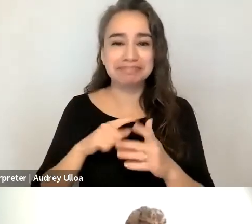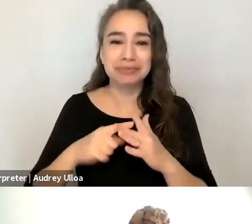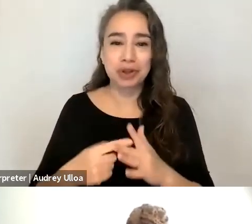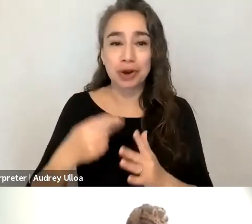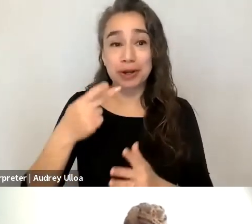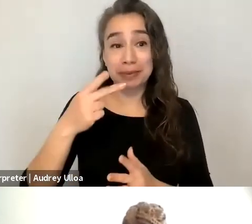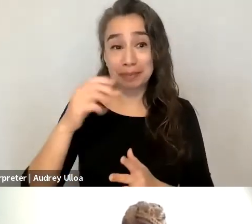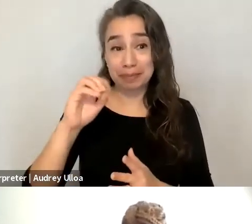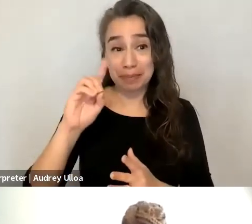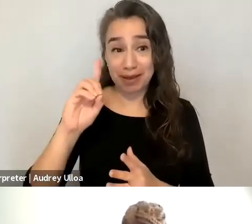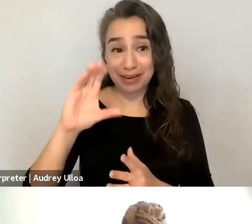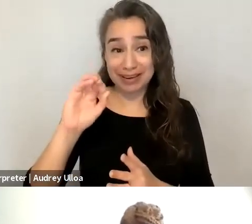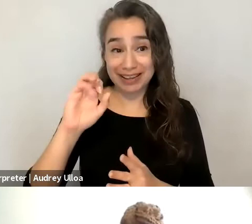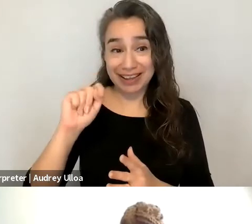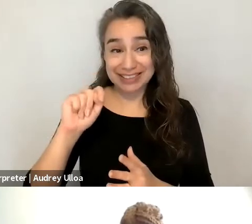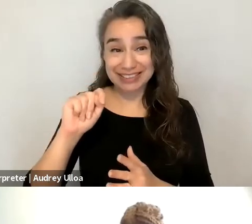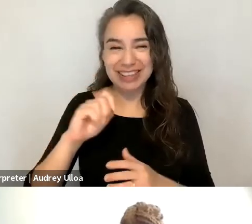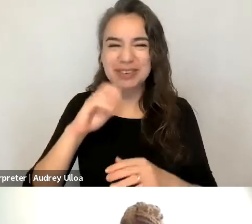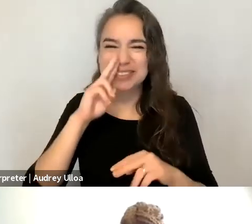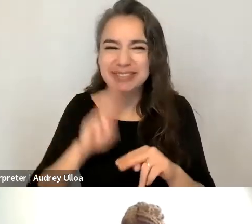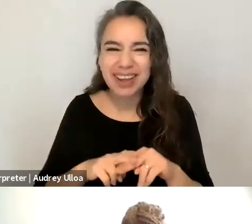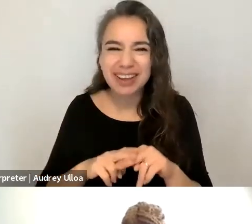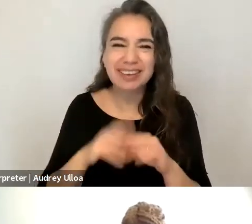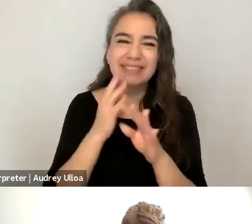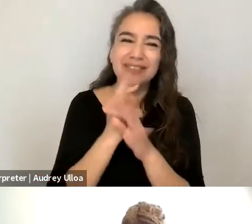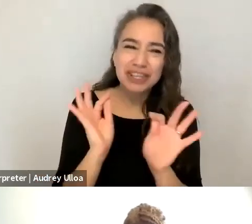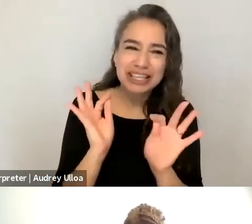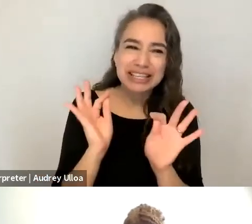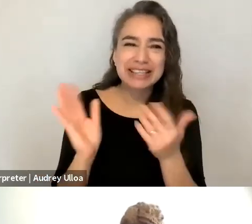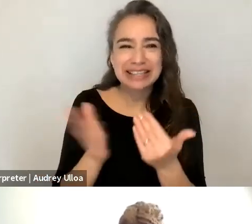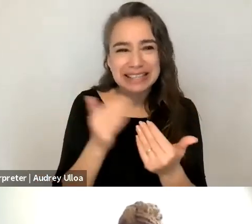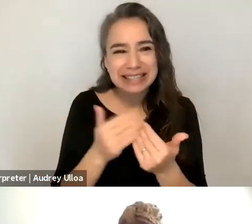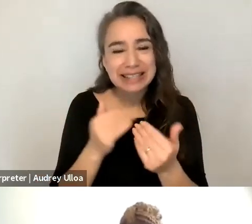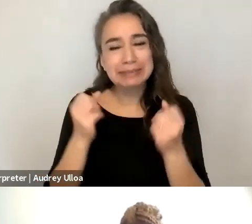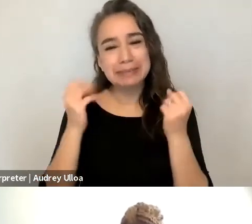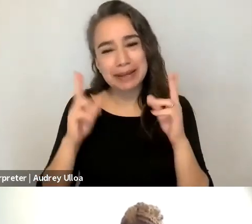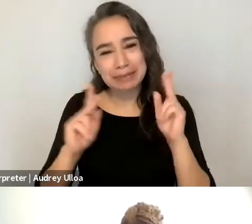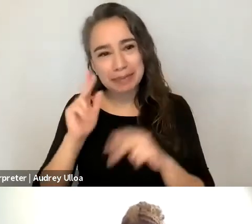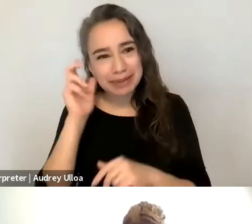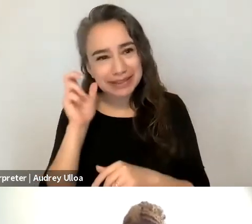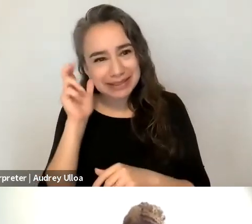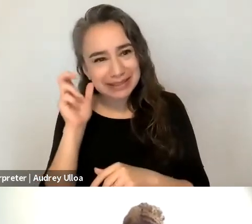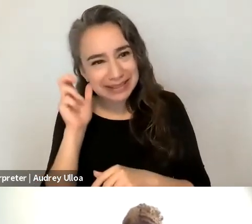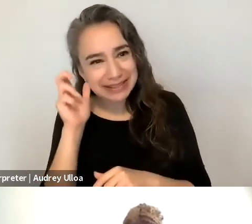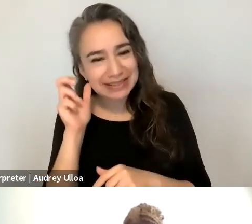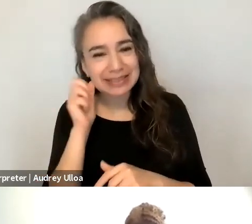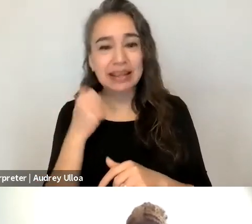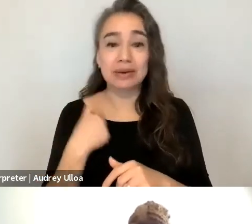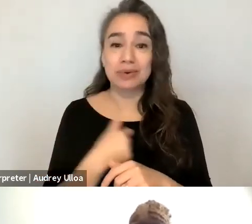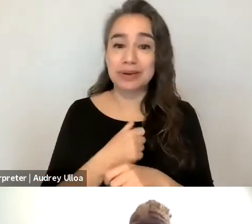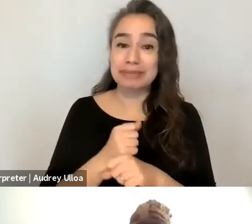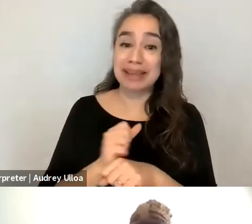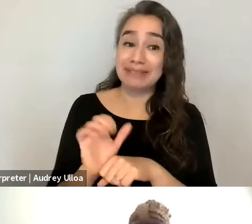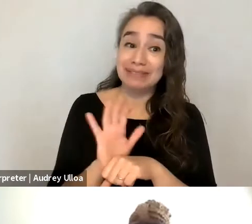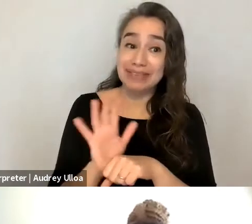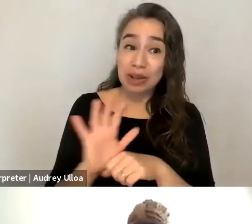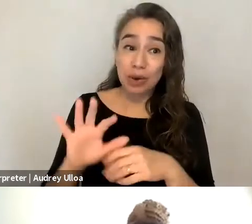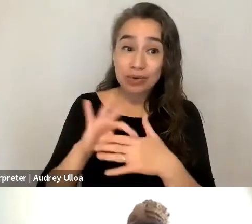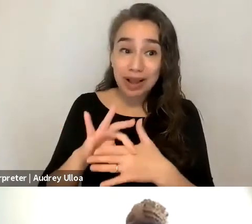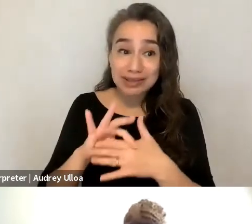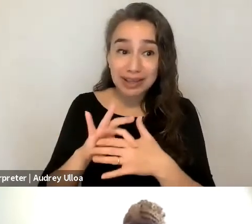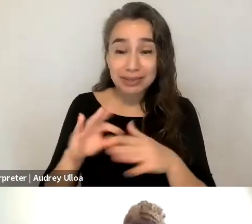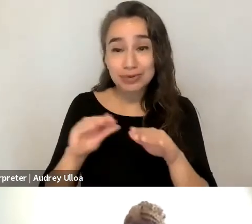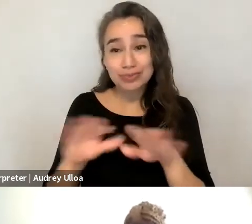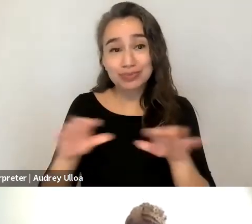and it's free. It was super easy to do, and a lot of people listen to it. And we make video content and put that out on the internet.